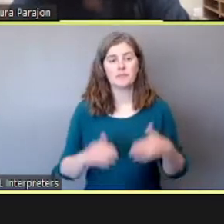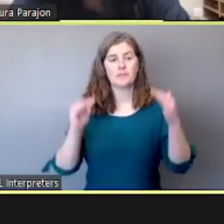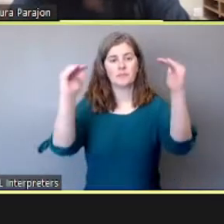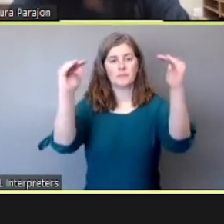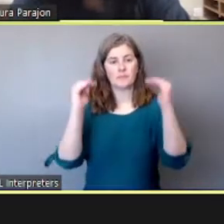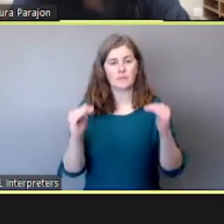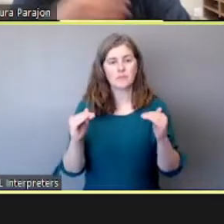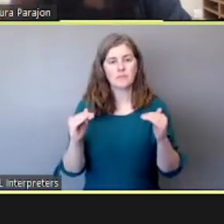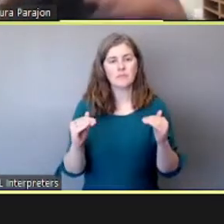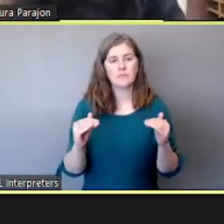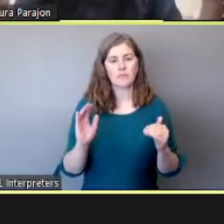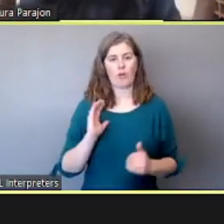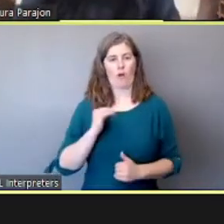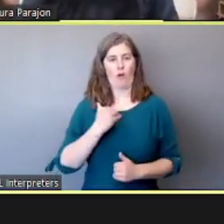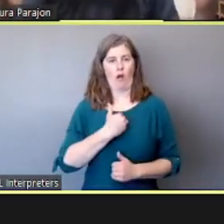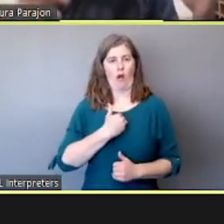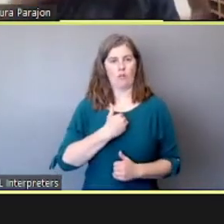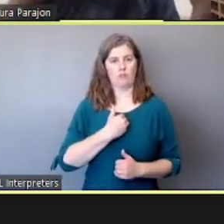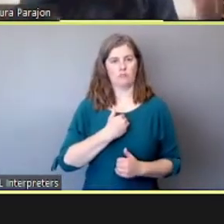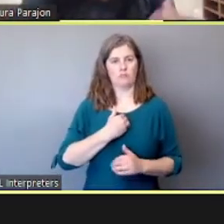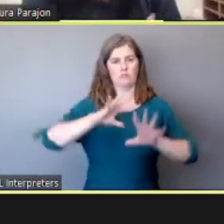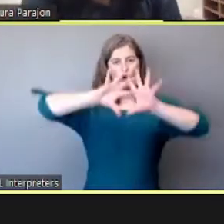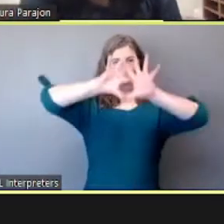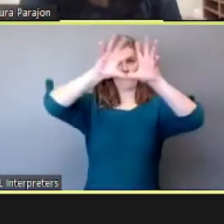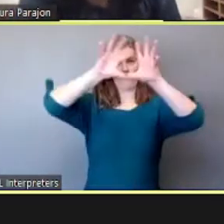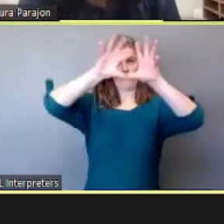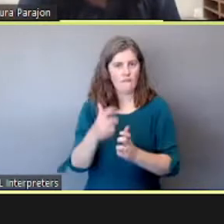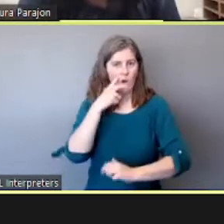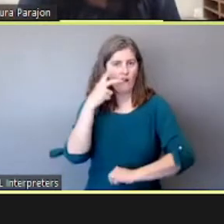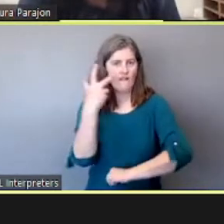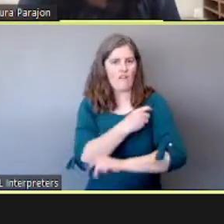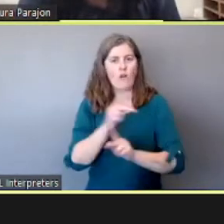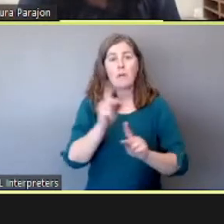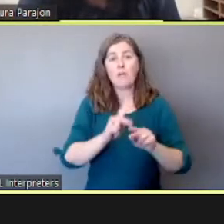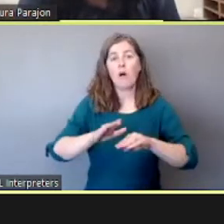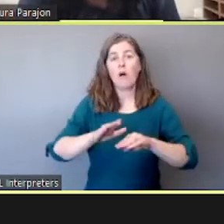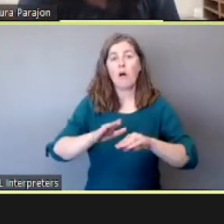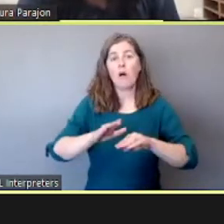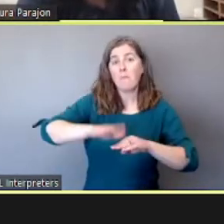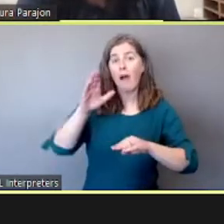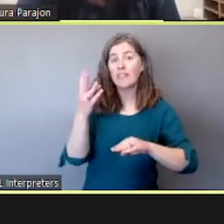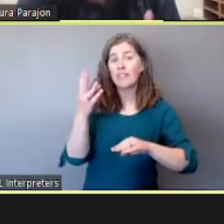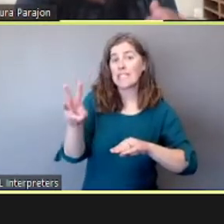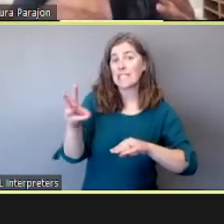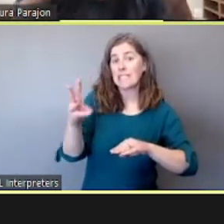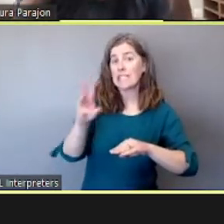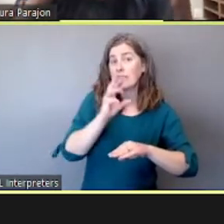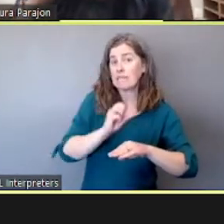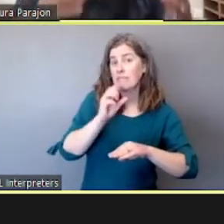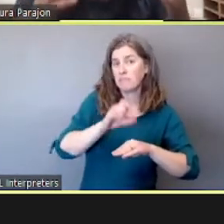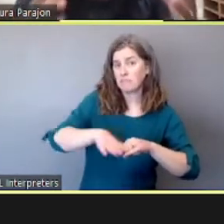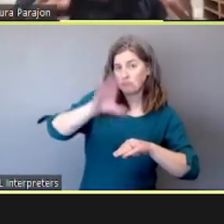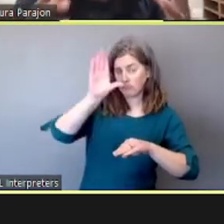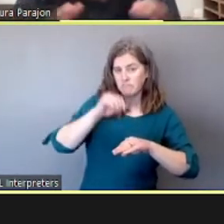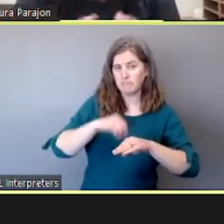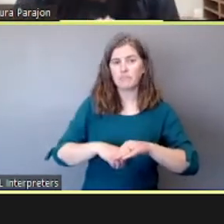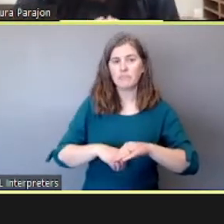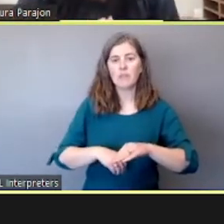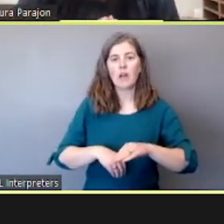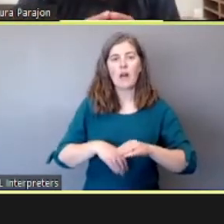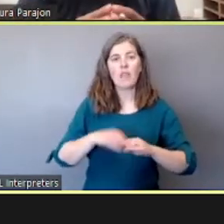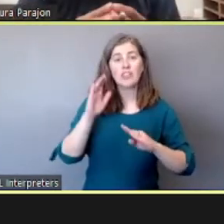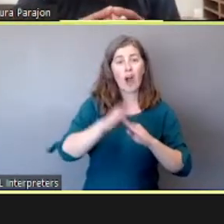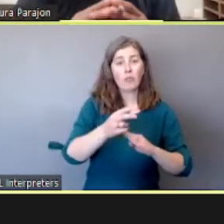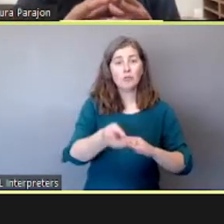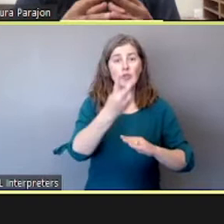that in our overall, for our vaccinations of people over 16 and over, The two